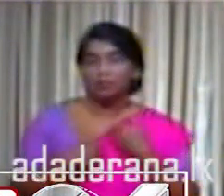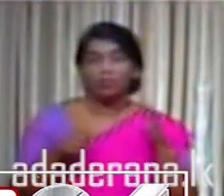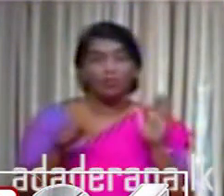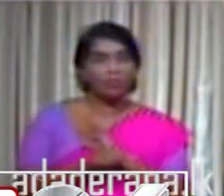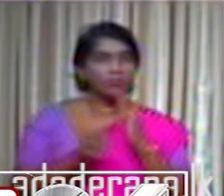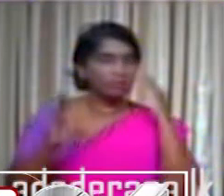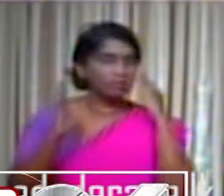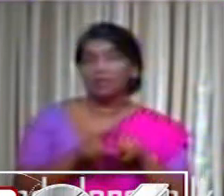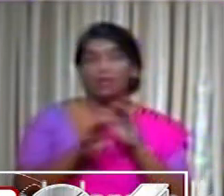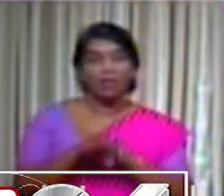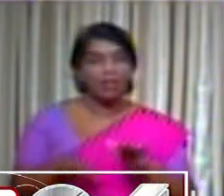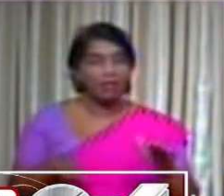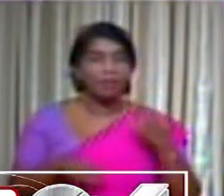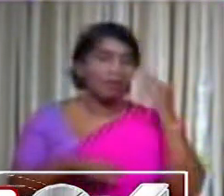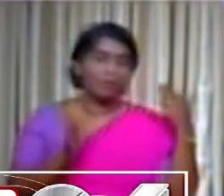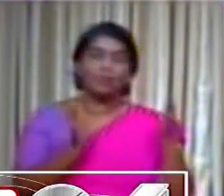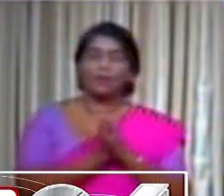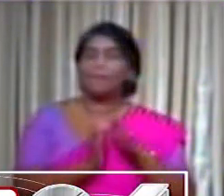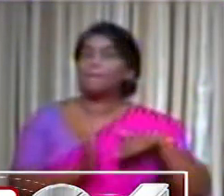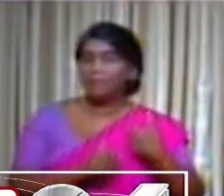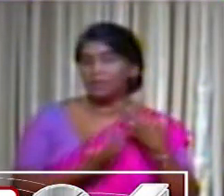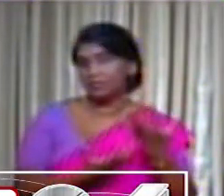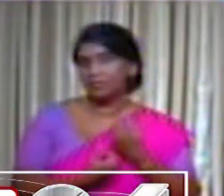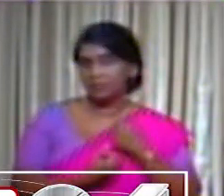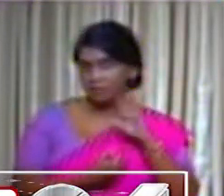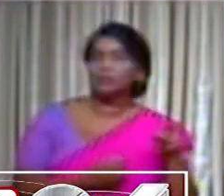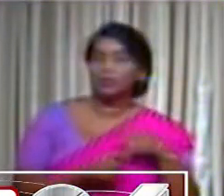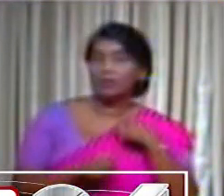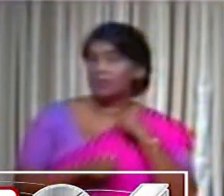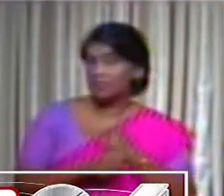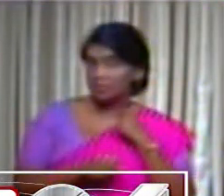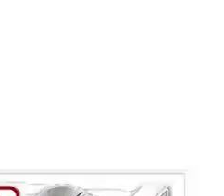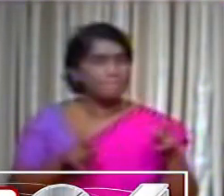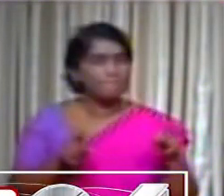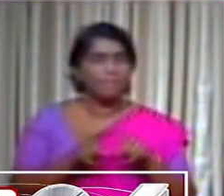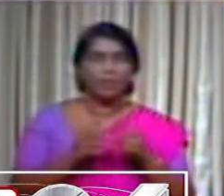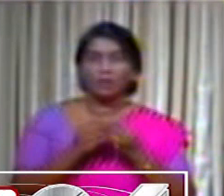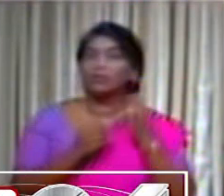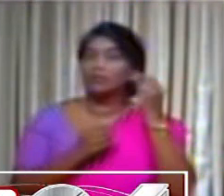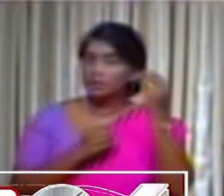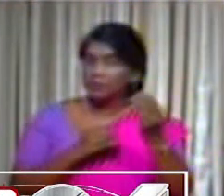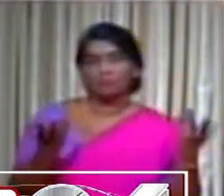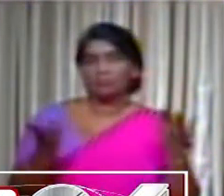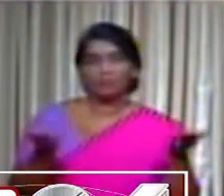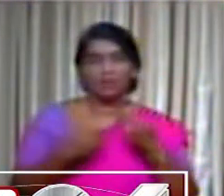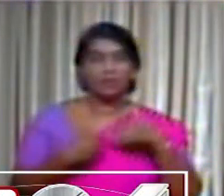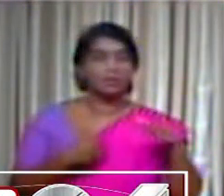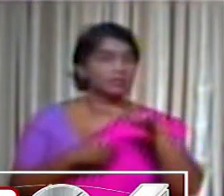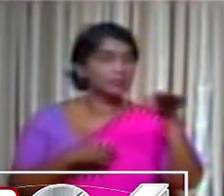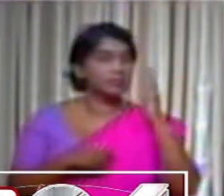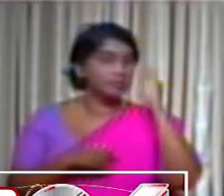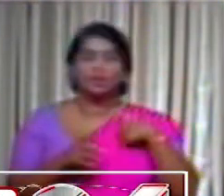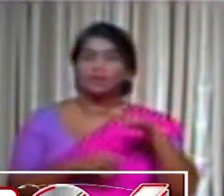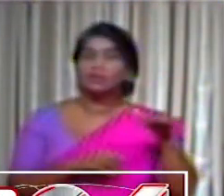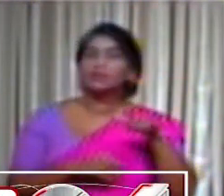this noble objective. I'm sorry to say that this particular government has not given the women in our society and the children in